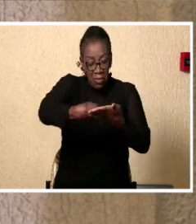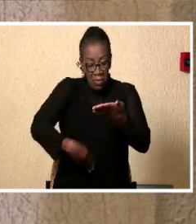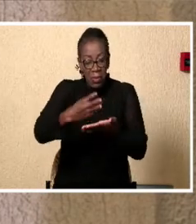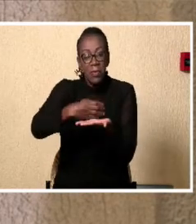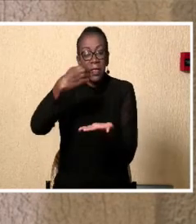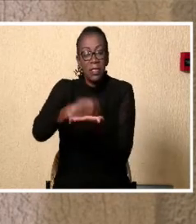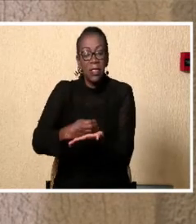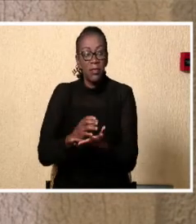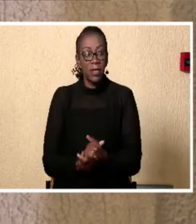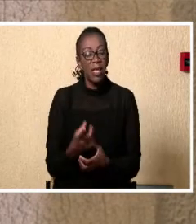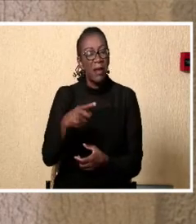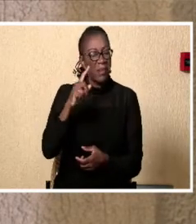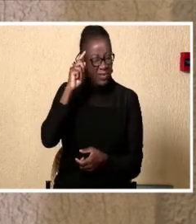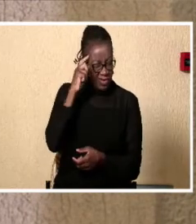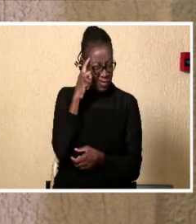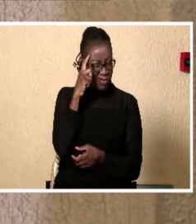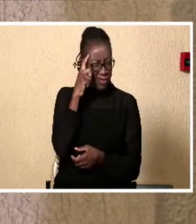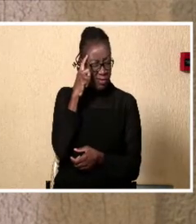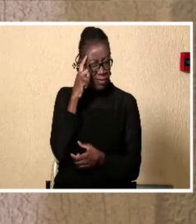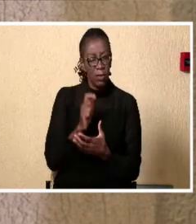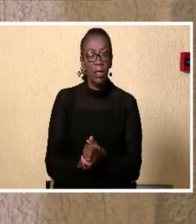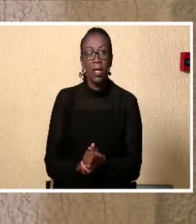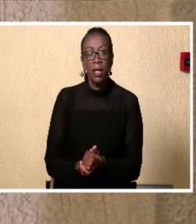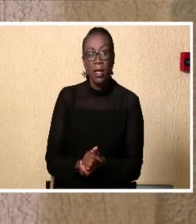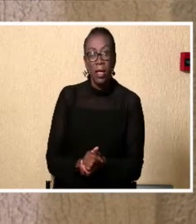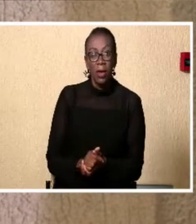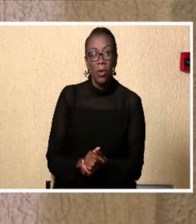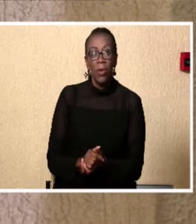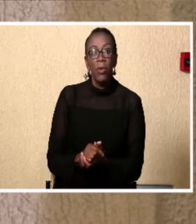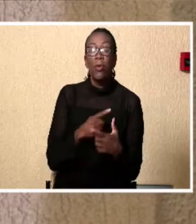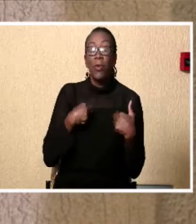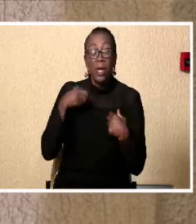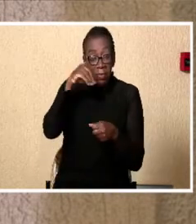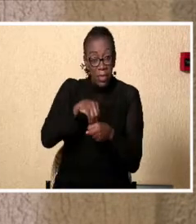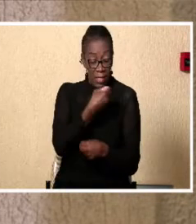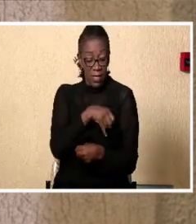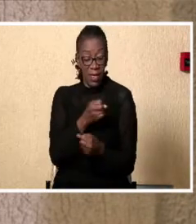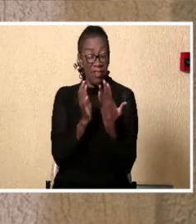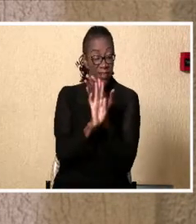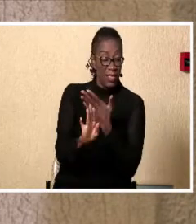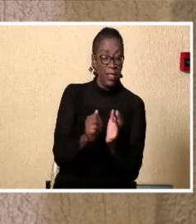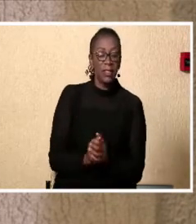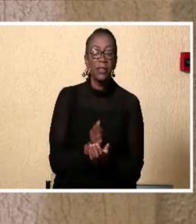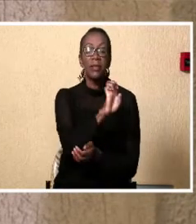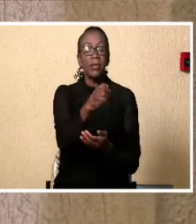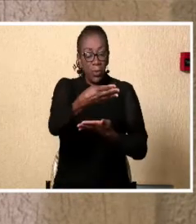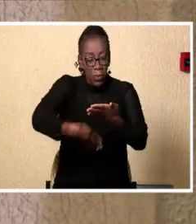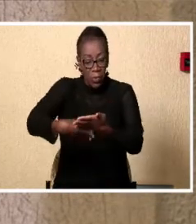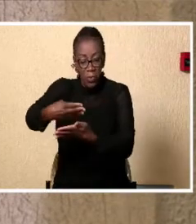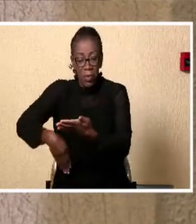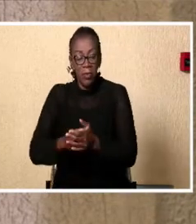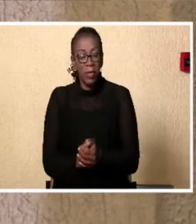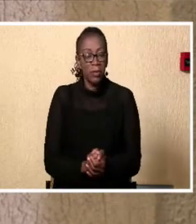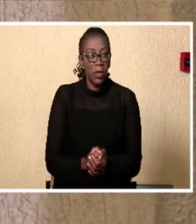course, we soon realized that we were all endangering our lives because these papers had to be given to people. We couldn't continue